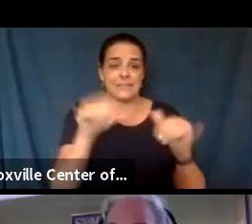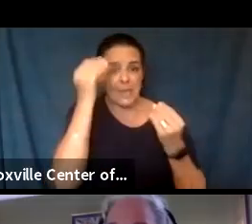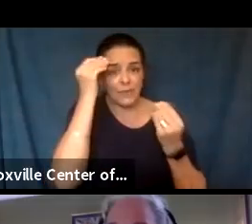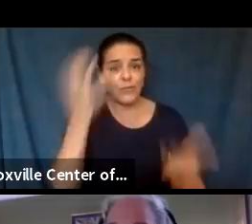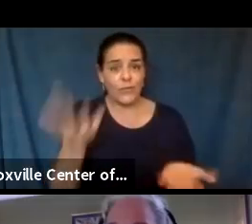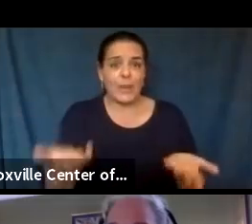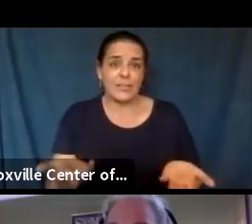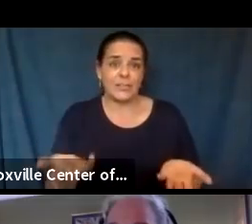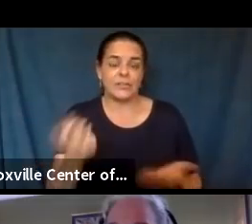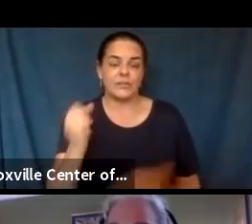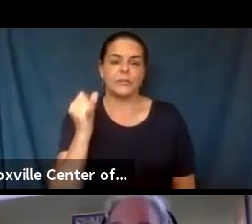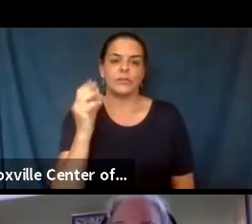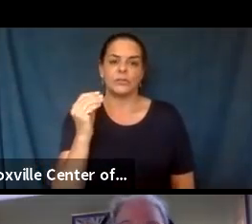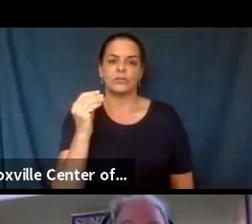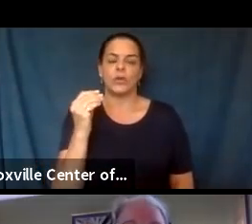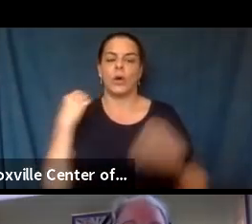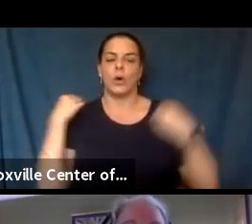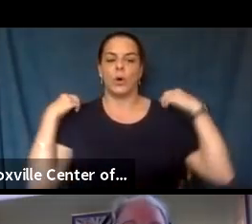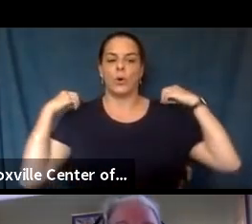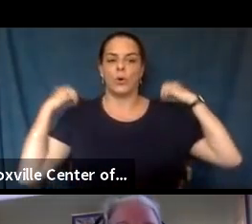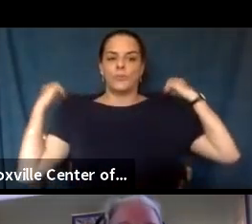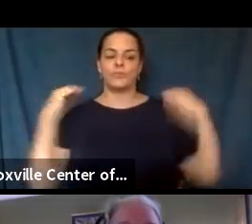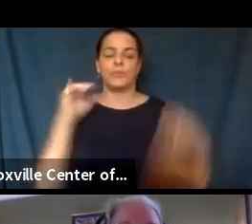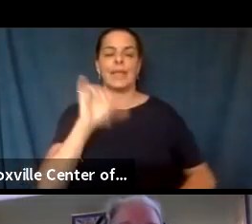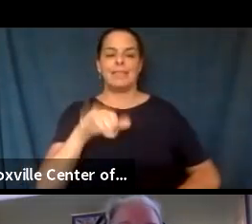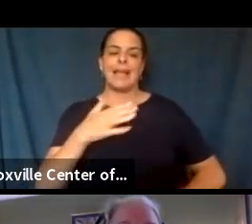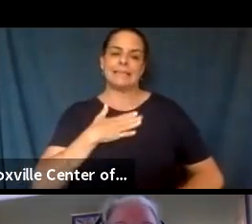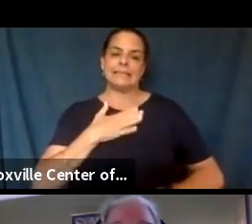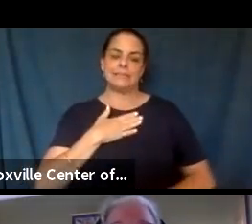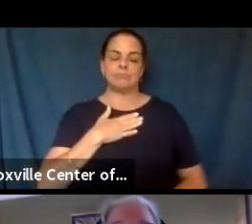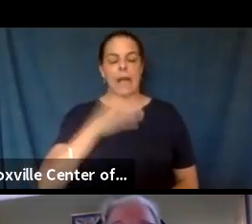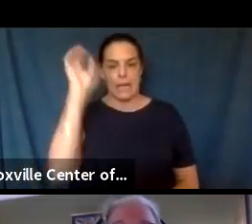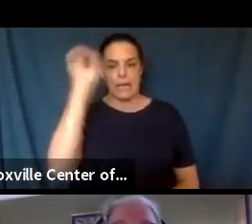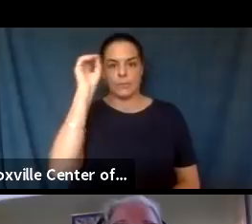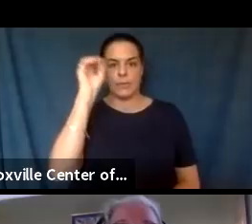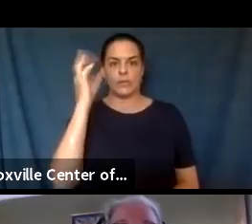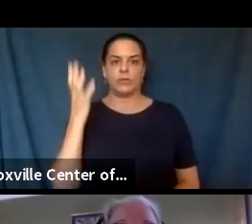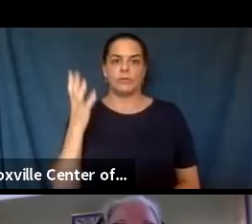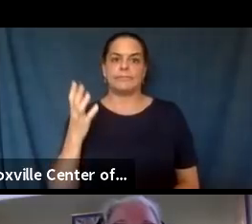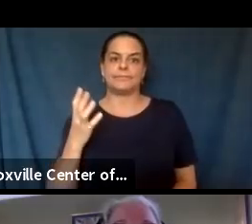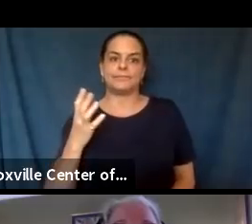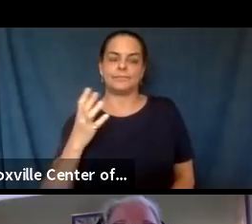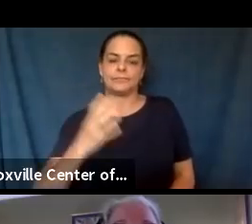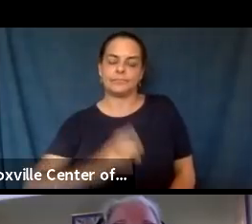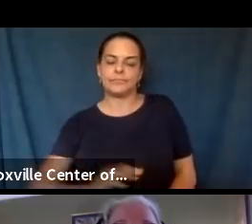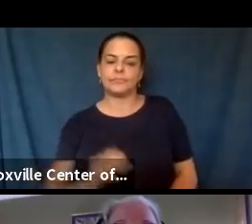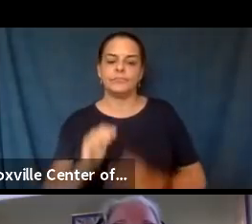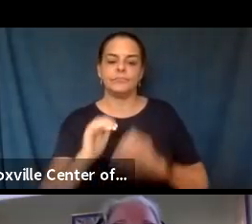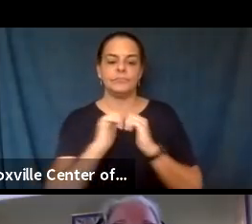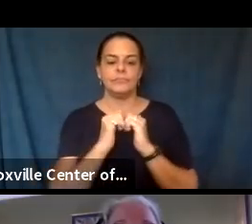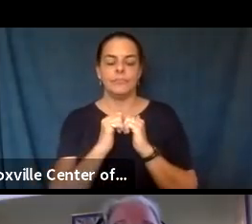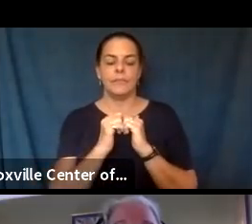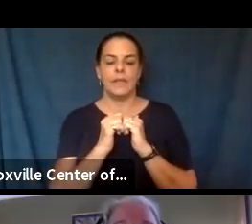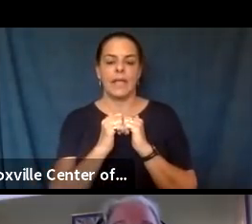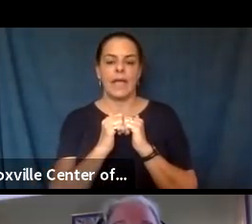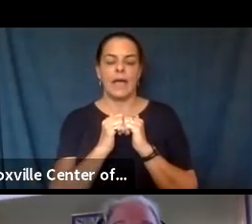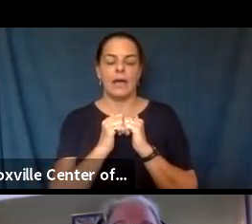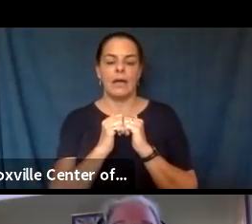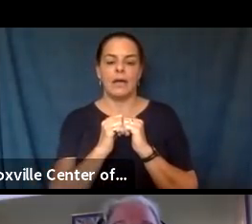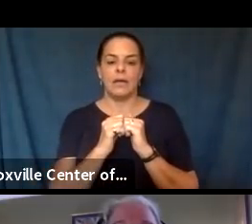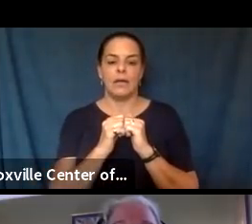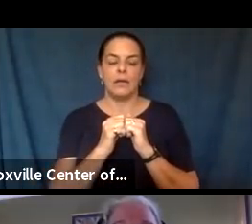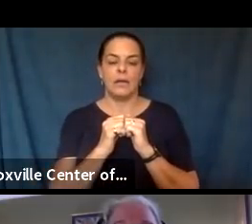So that would be my plea, is that the way the rules